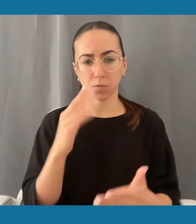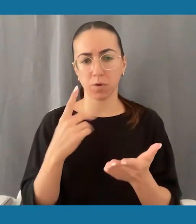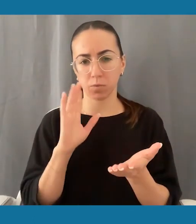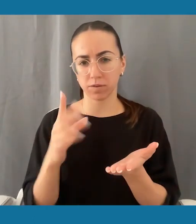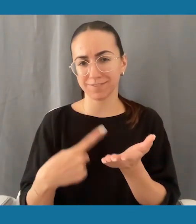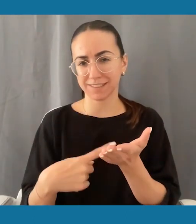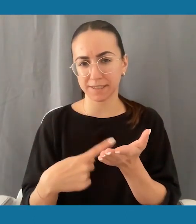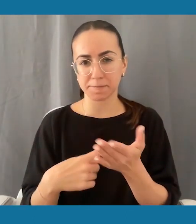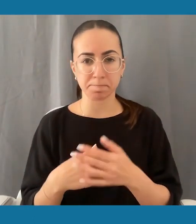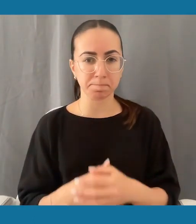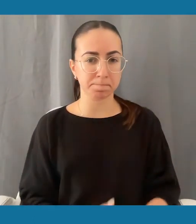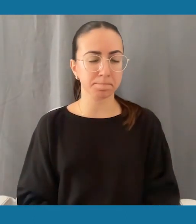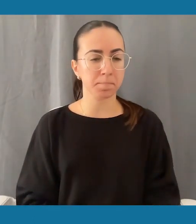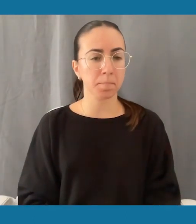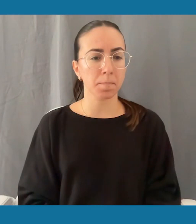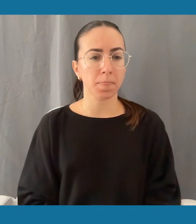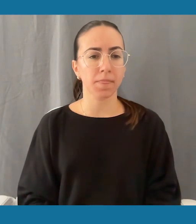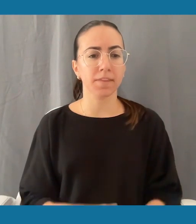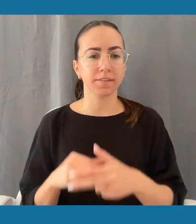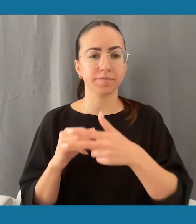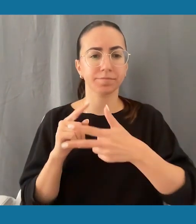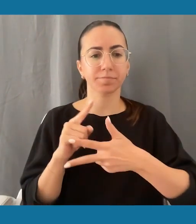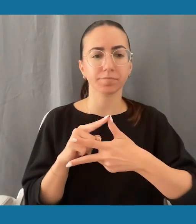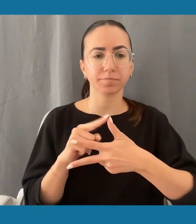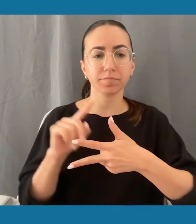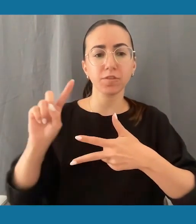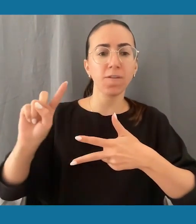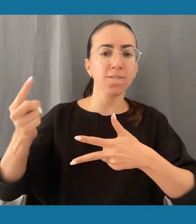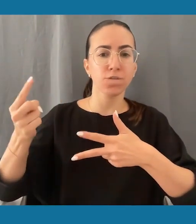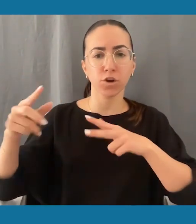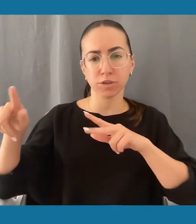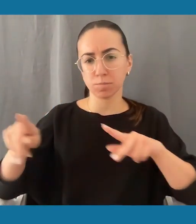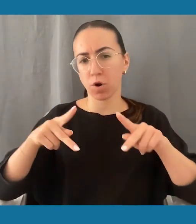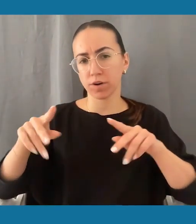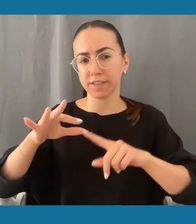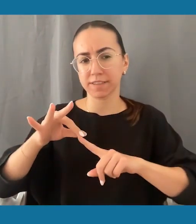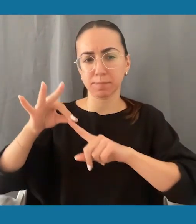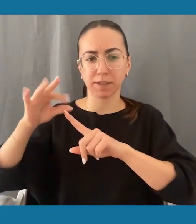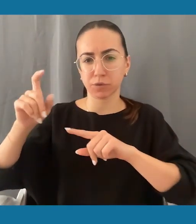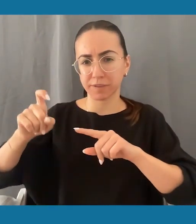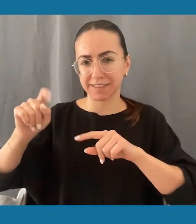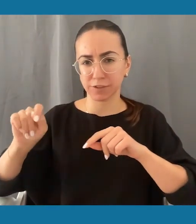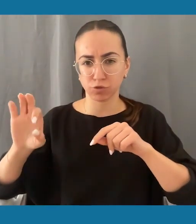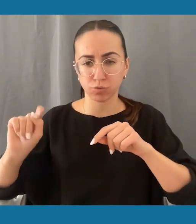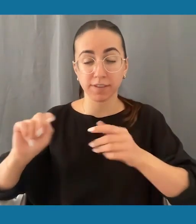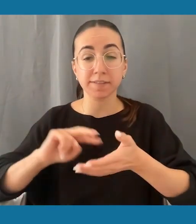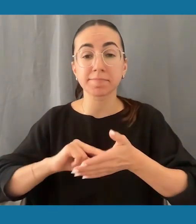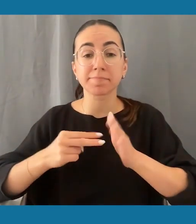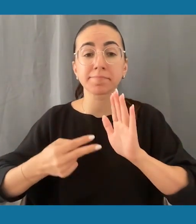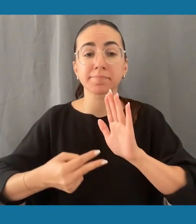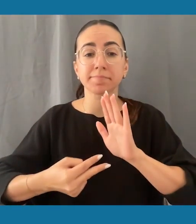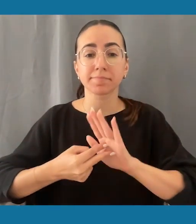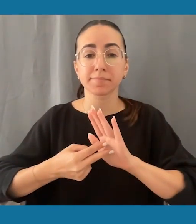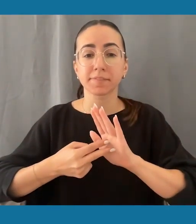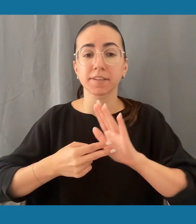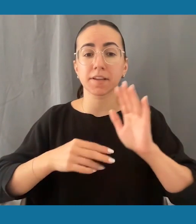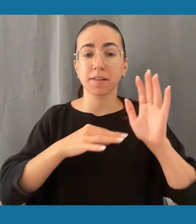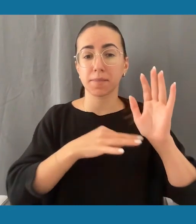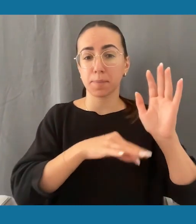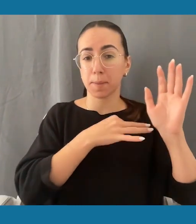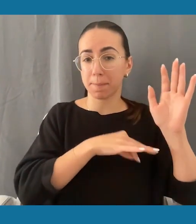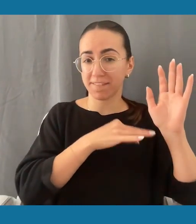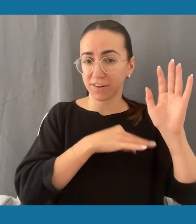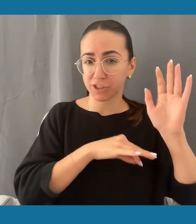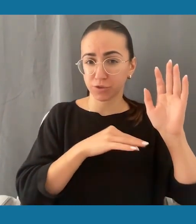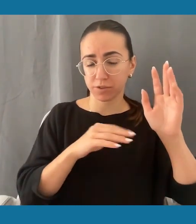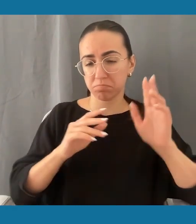going to discuss. First is called a first party special needs trust. What this means is that the beneficiary,